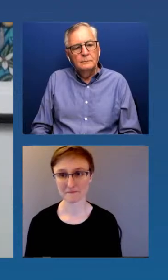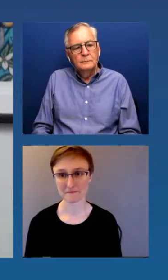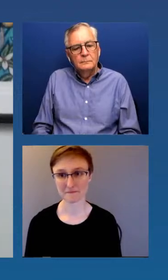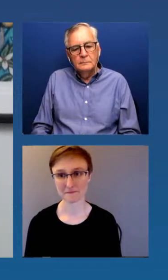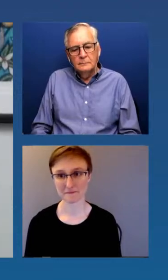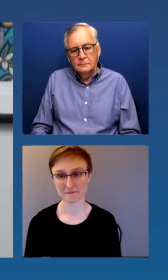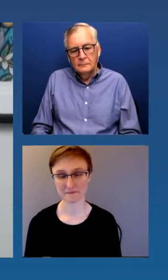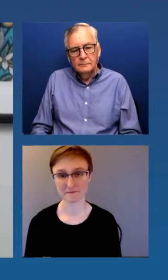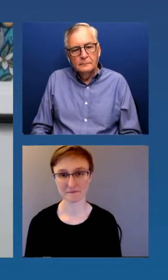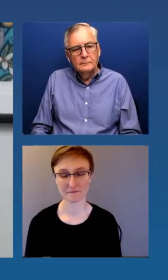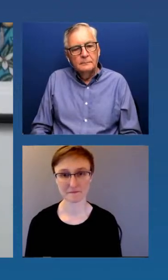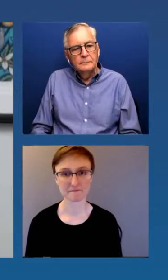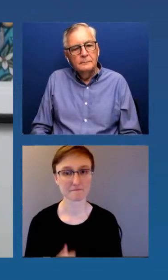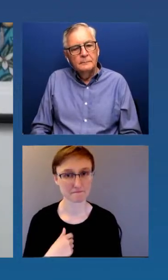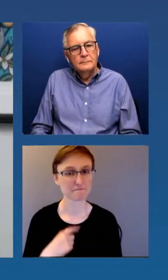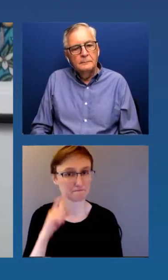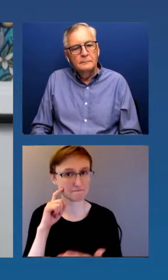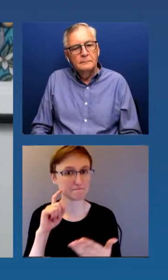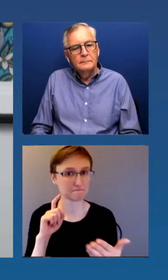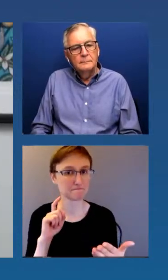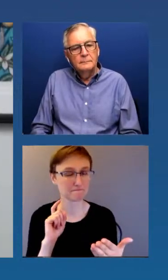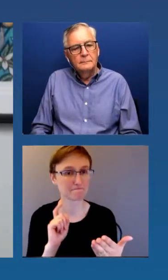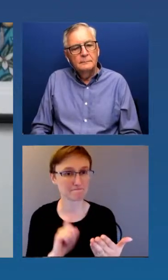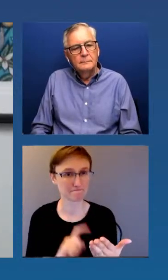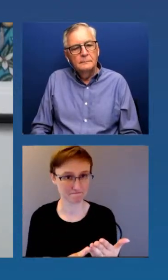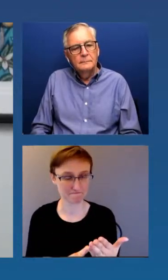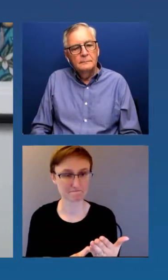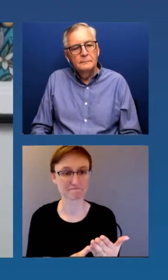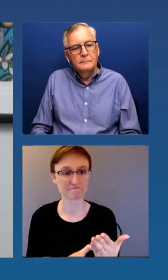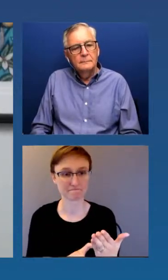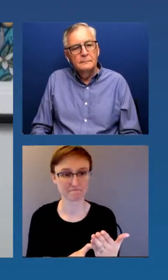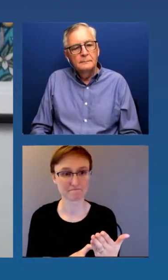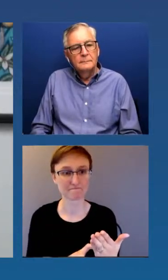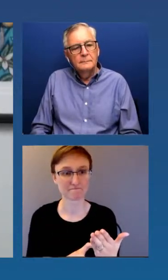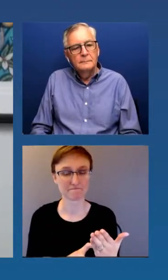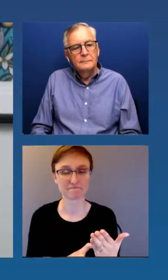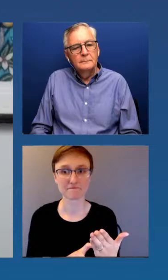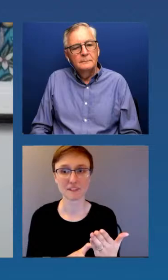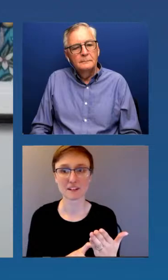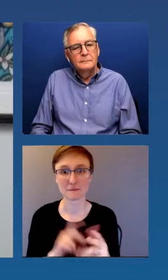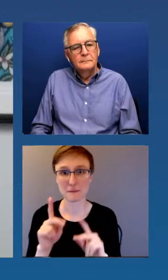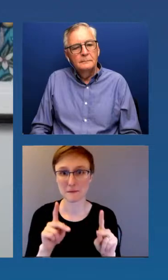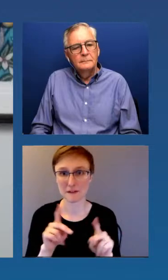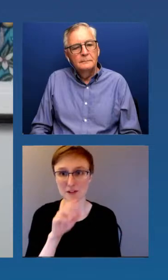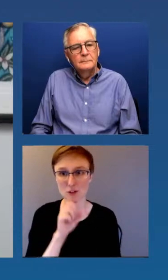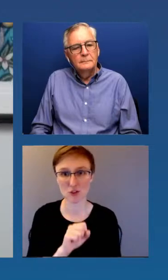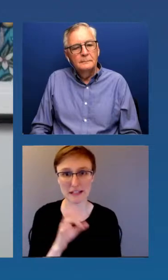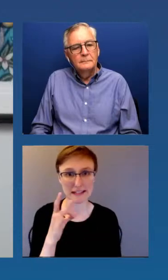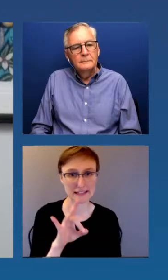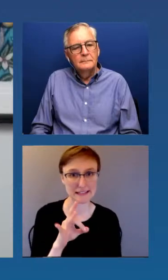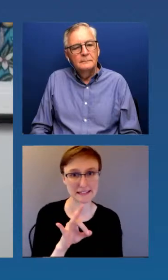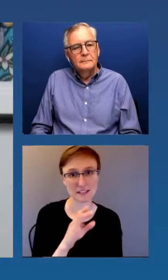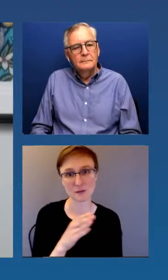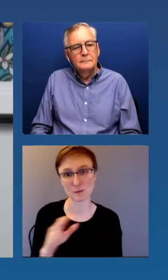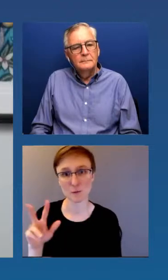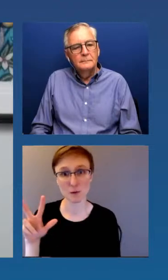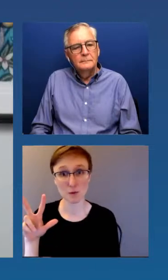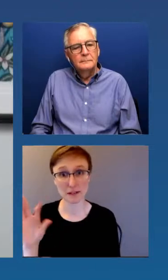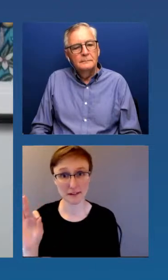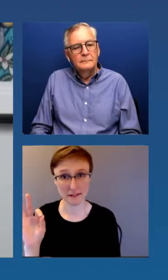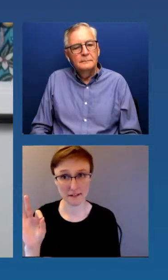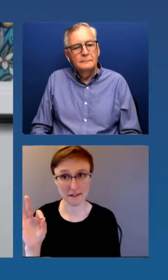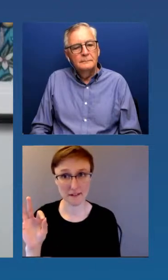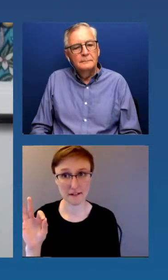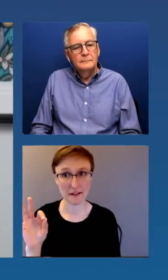I do see a pattern where across all the neighborhoods, people 18 to 39, are